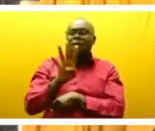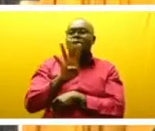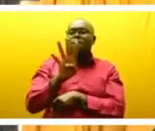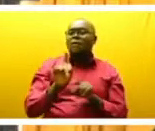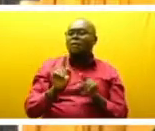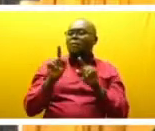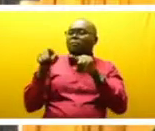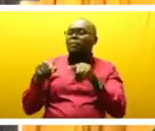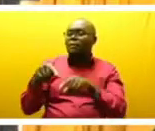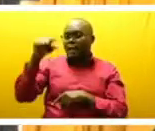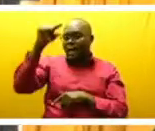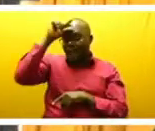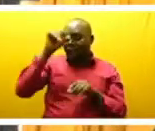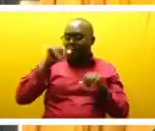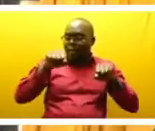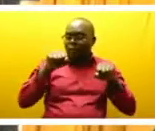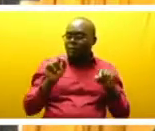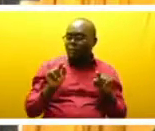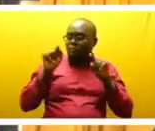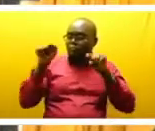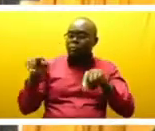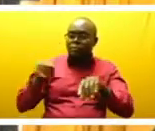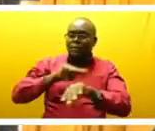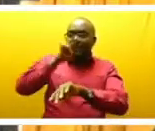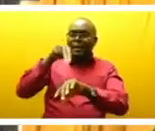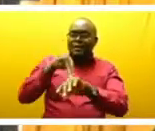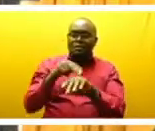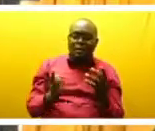state officers went to the National Tallying Center,